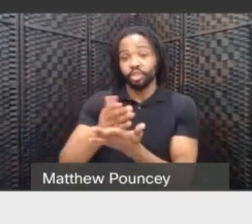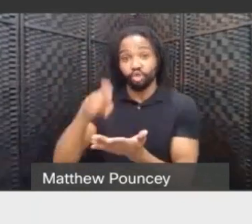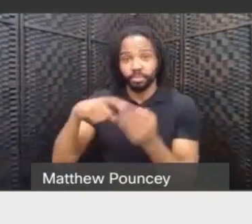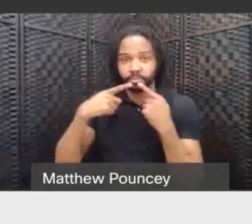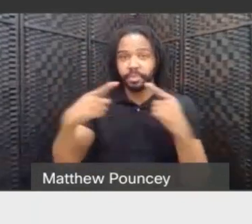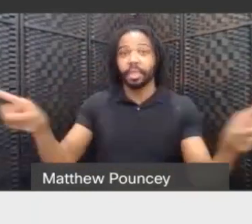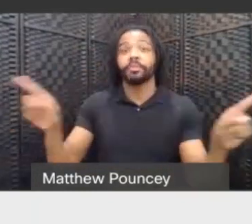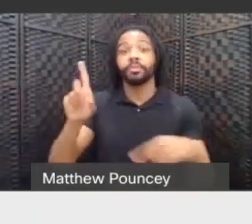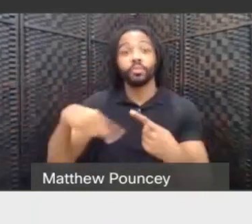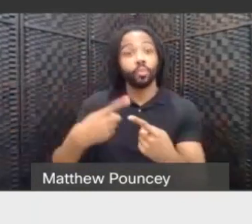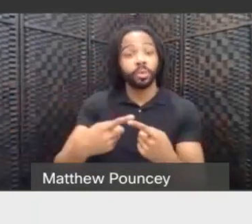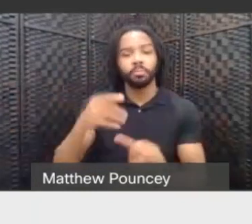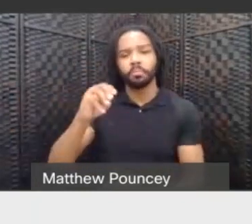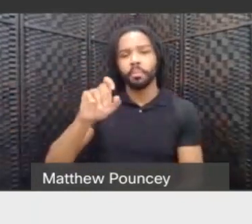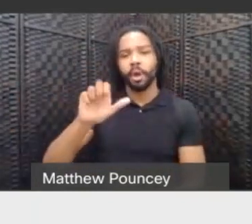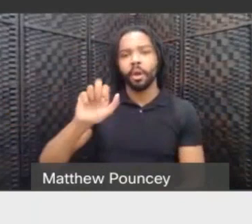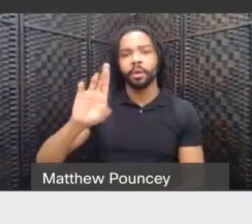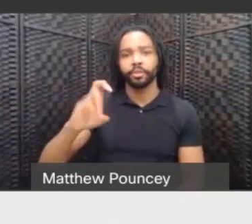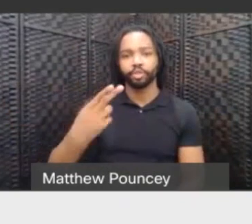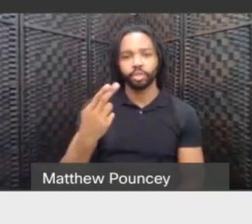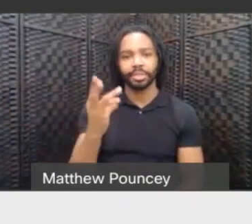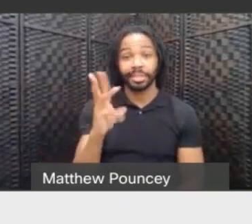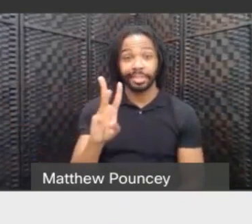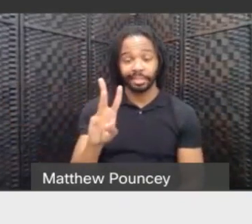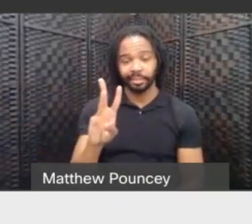March the 16th, and the